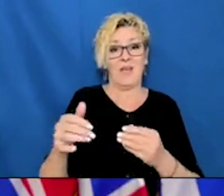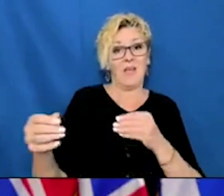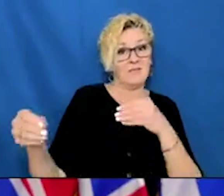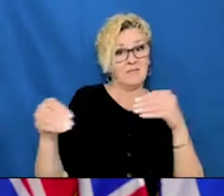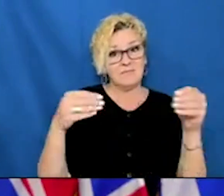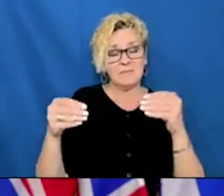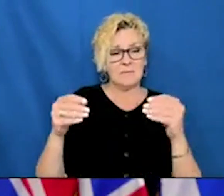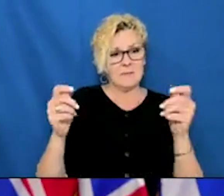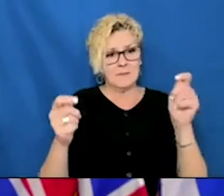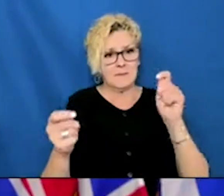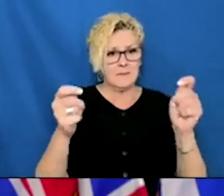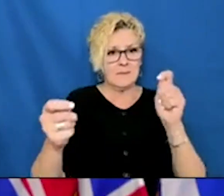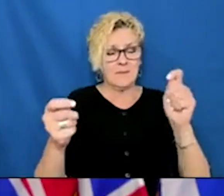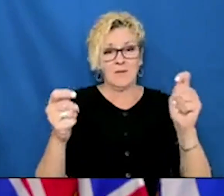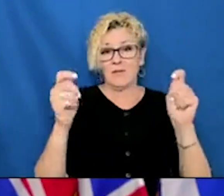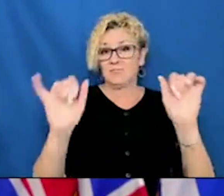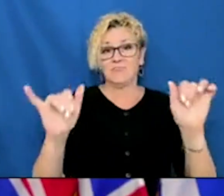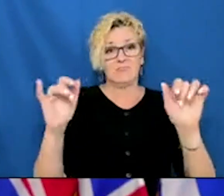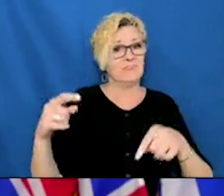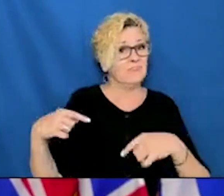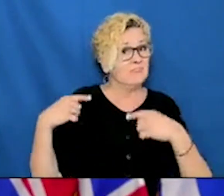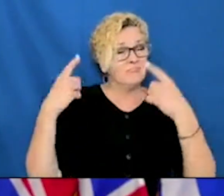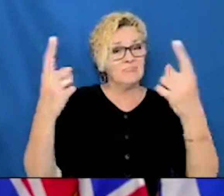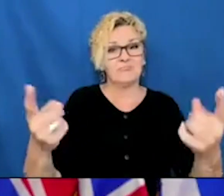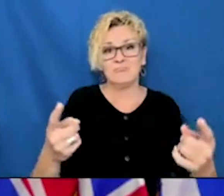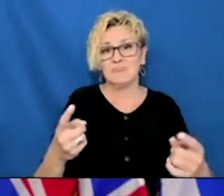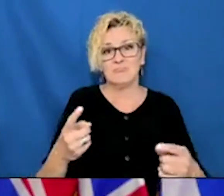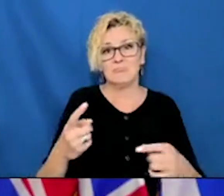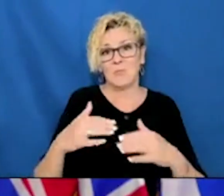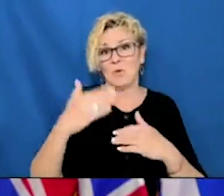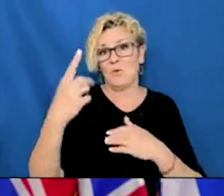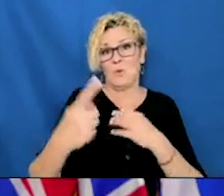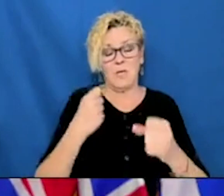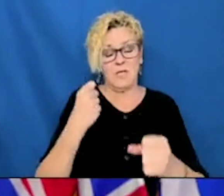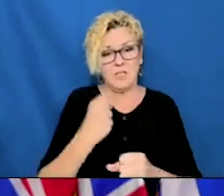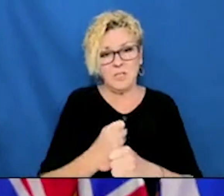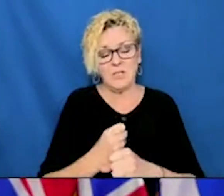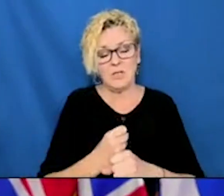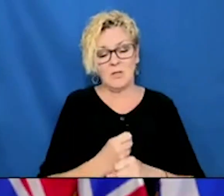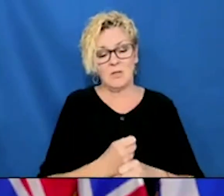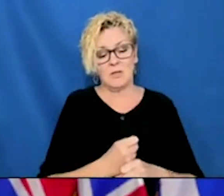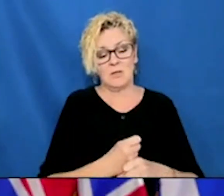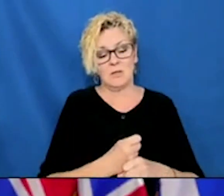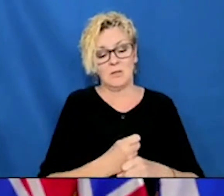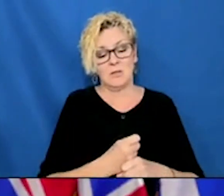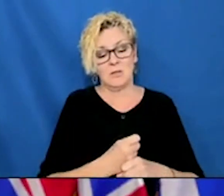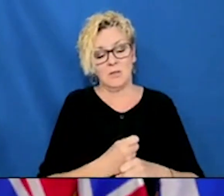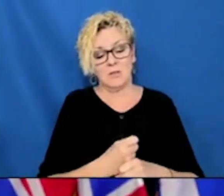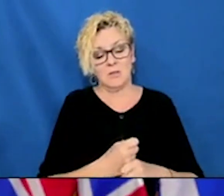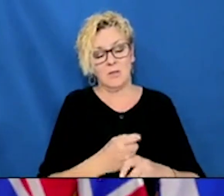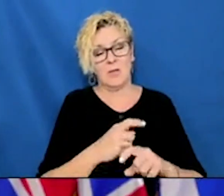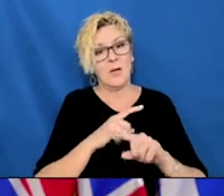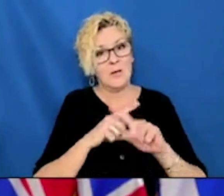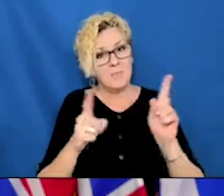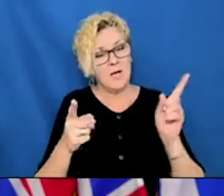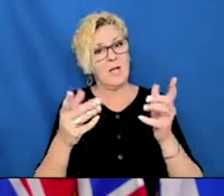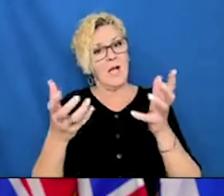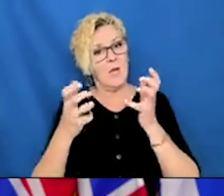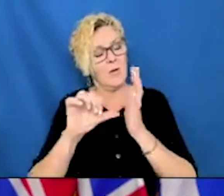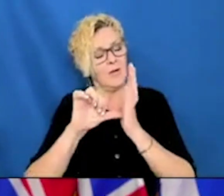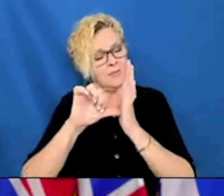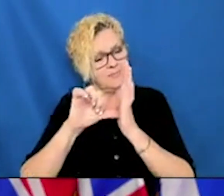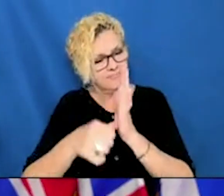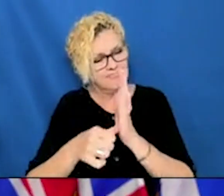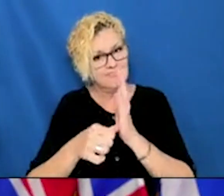to say, and what's really important, what I've been communicated personally for months, is that COVID-19 is a